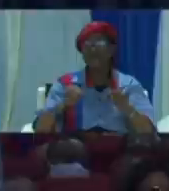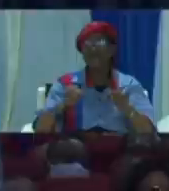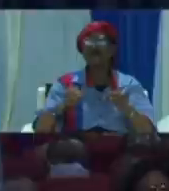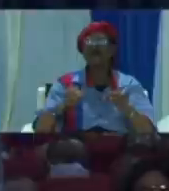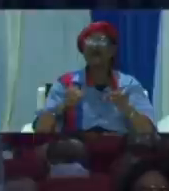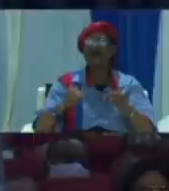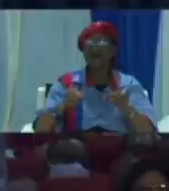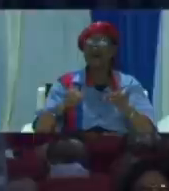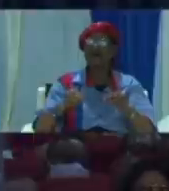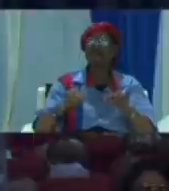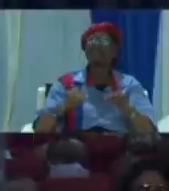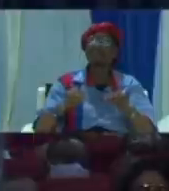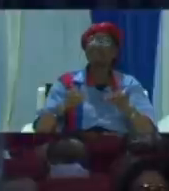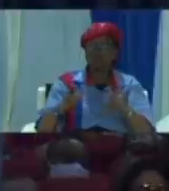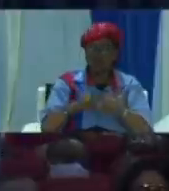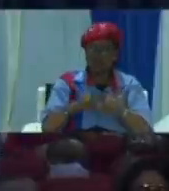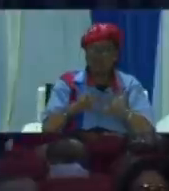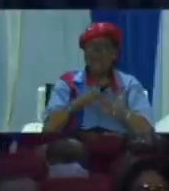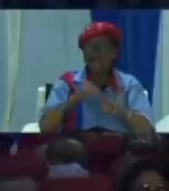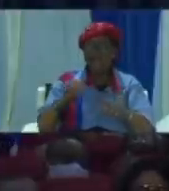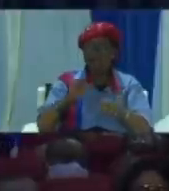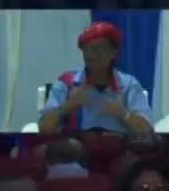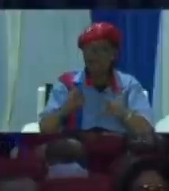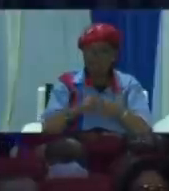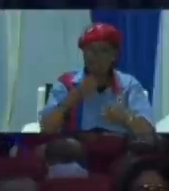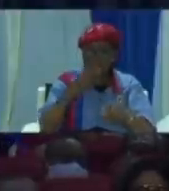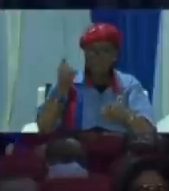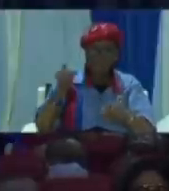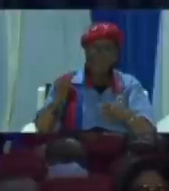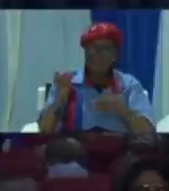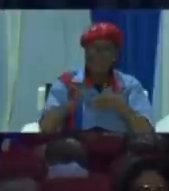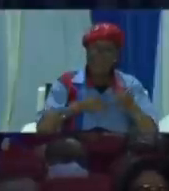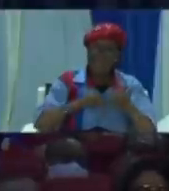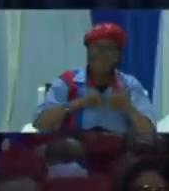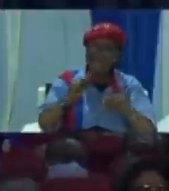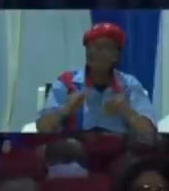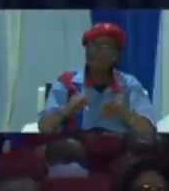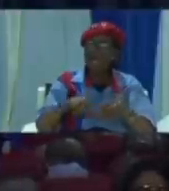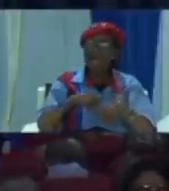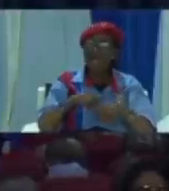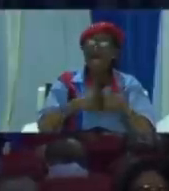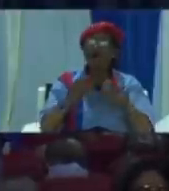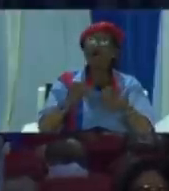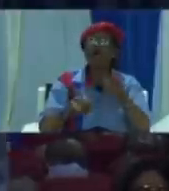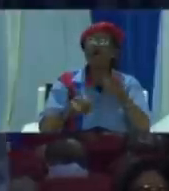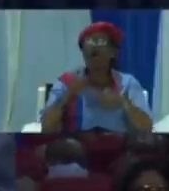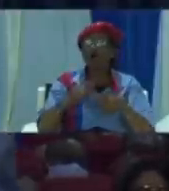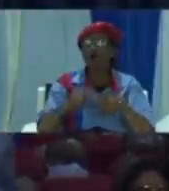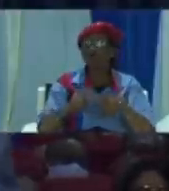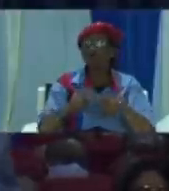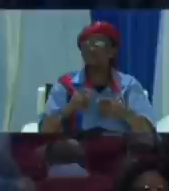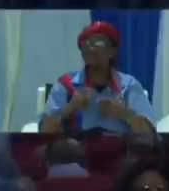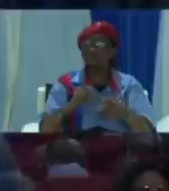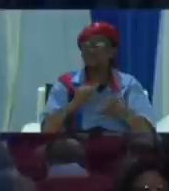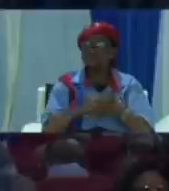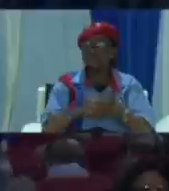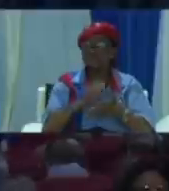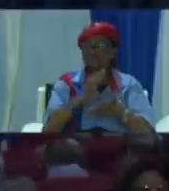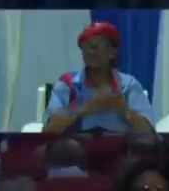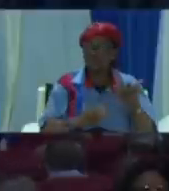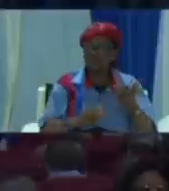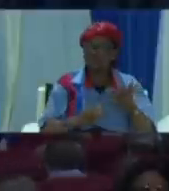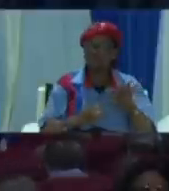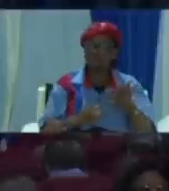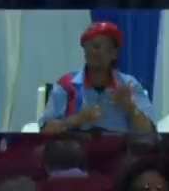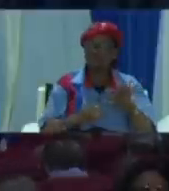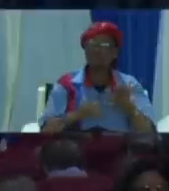Jumilo. How come he's succeeding so well? Yes, I don't want to share your own.